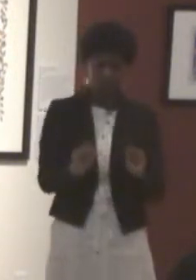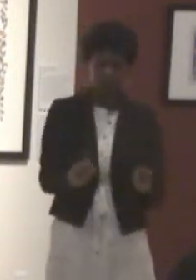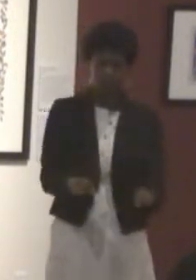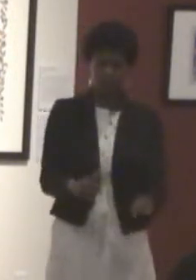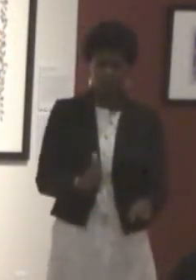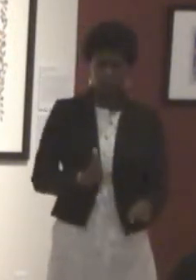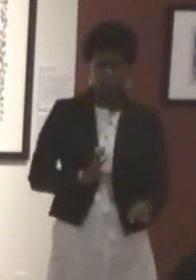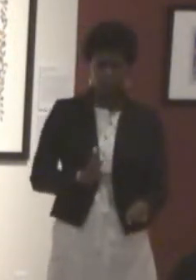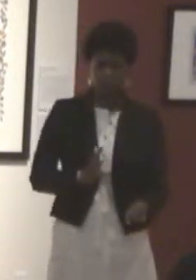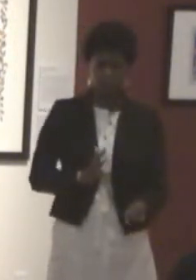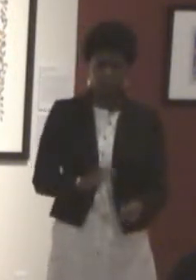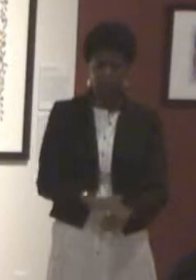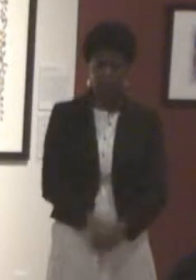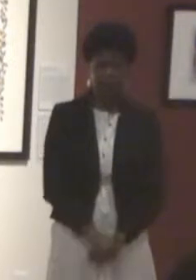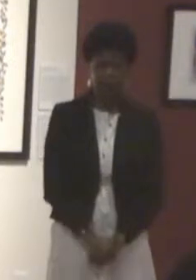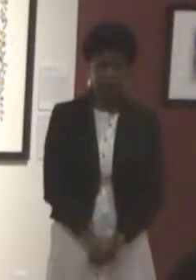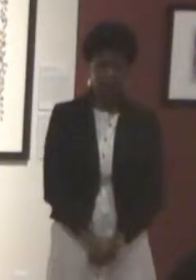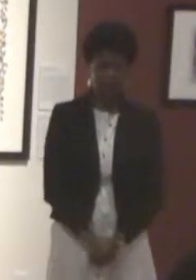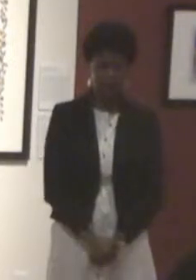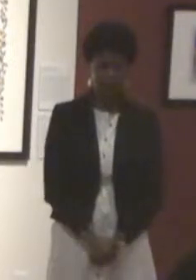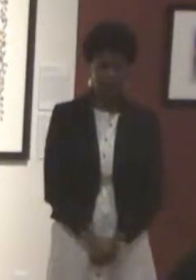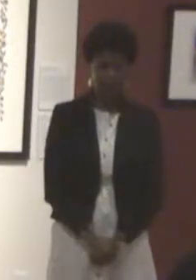out,